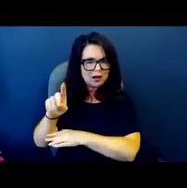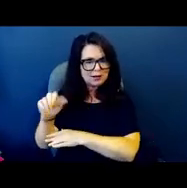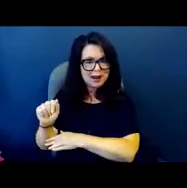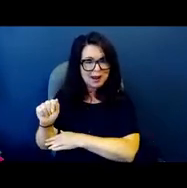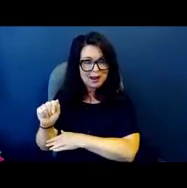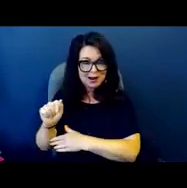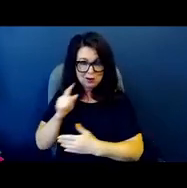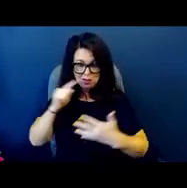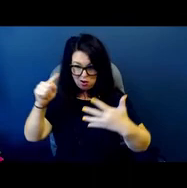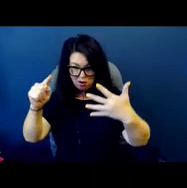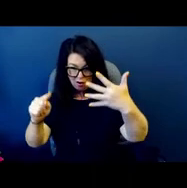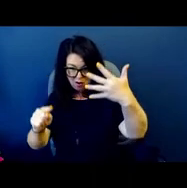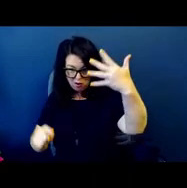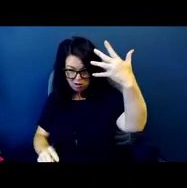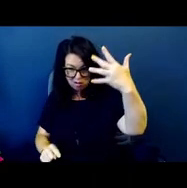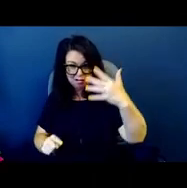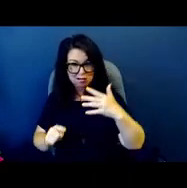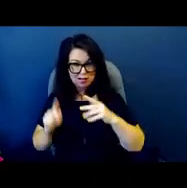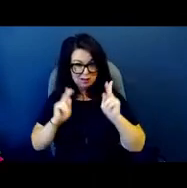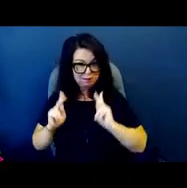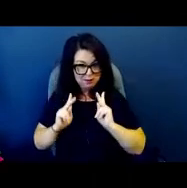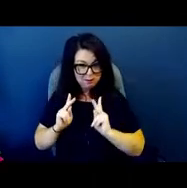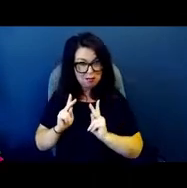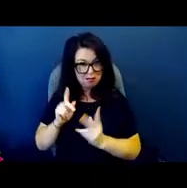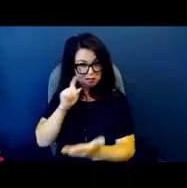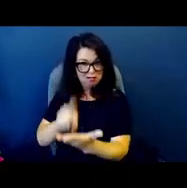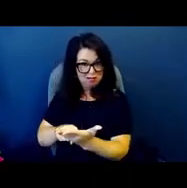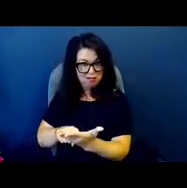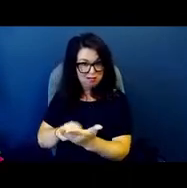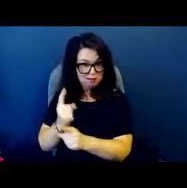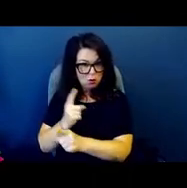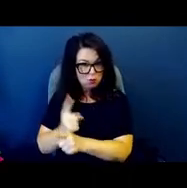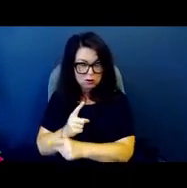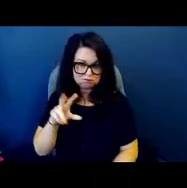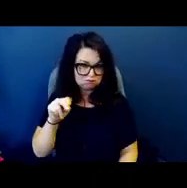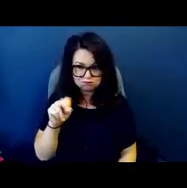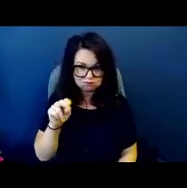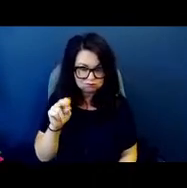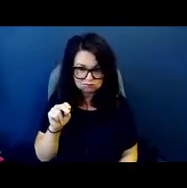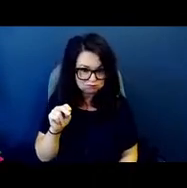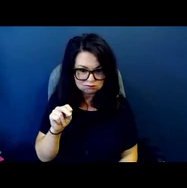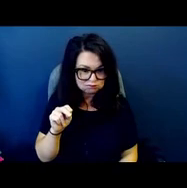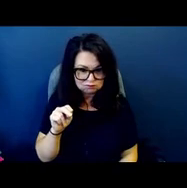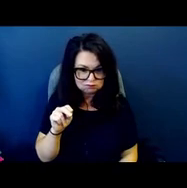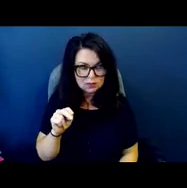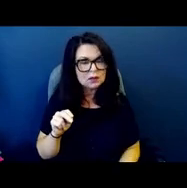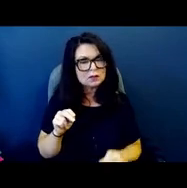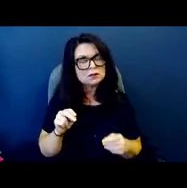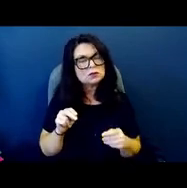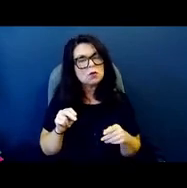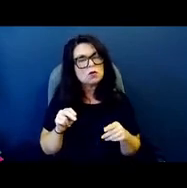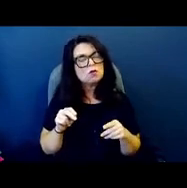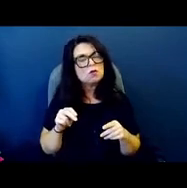are appropriately acknowledged in society today. So while I do think